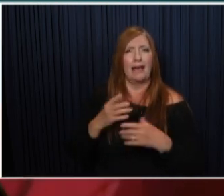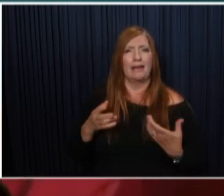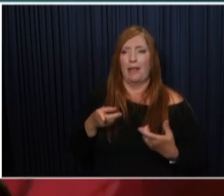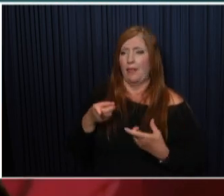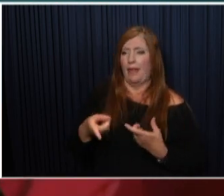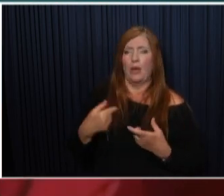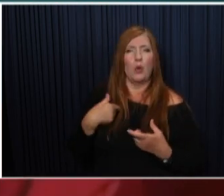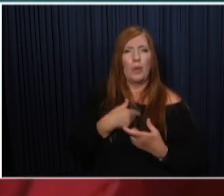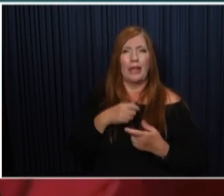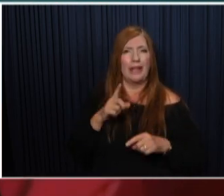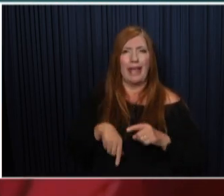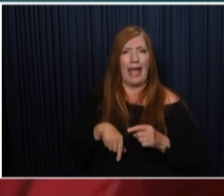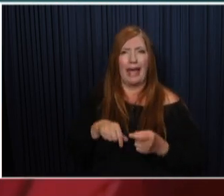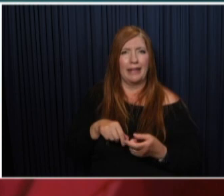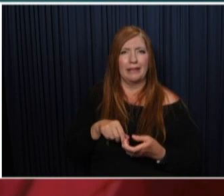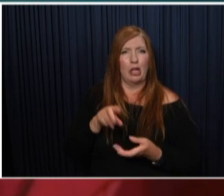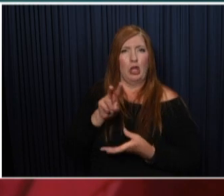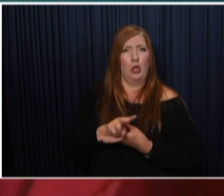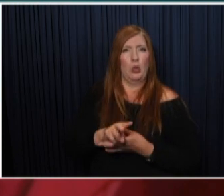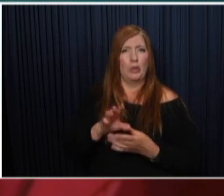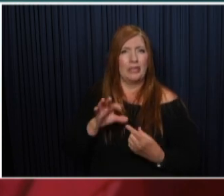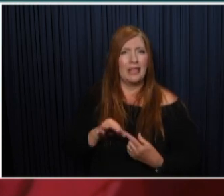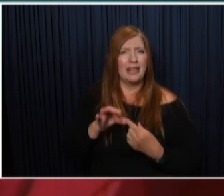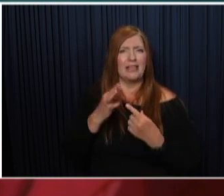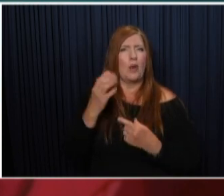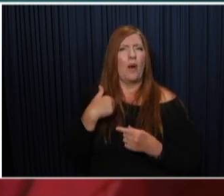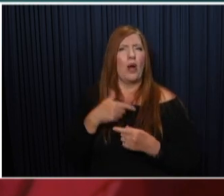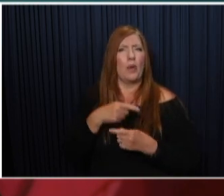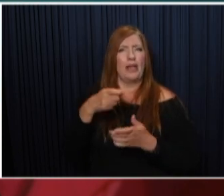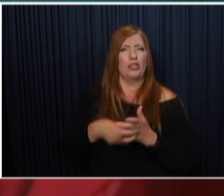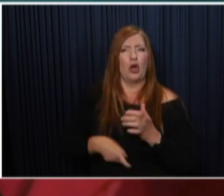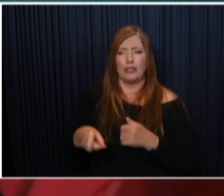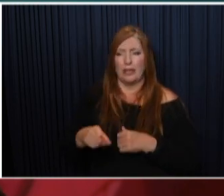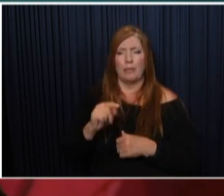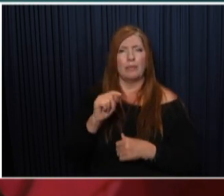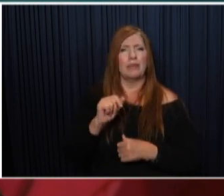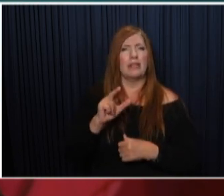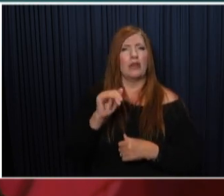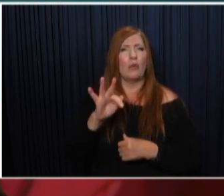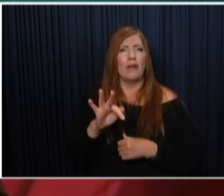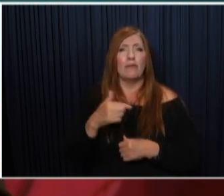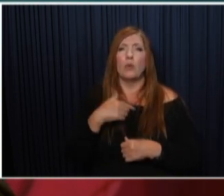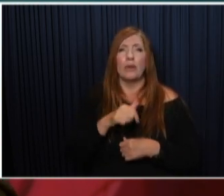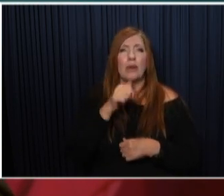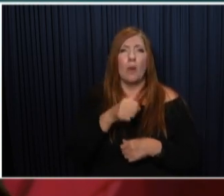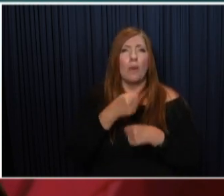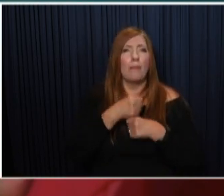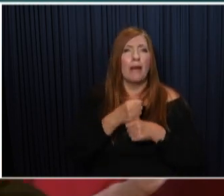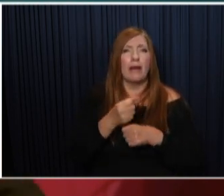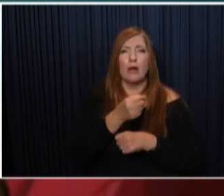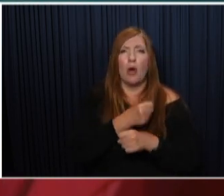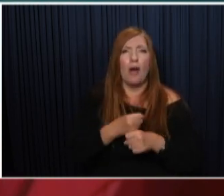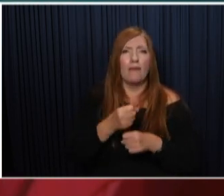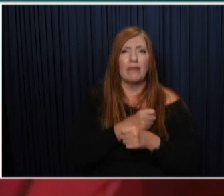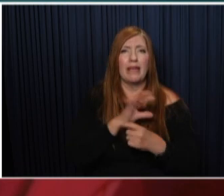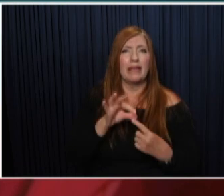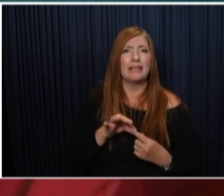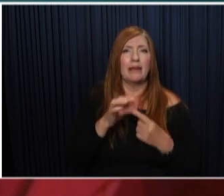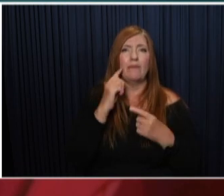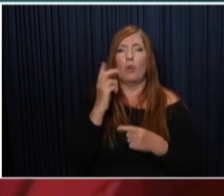we can't lose in that unless why are we tariffing them? We don't make coffee, except for